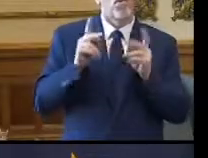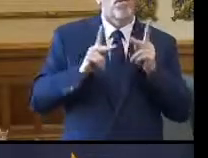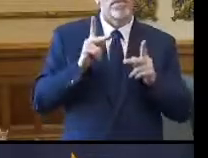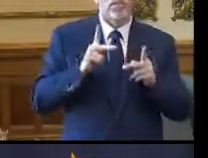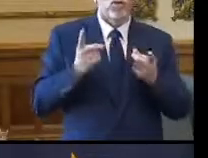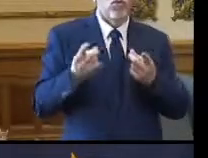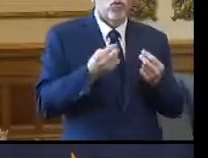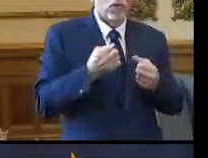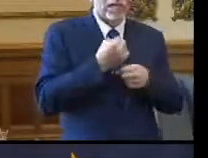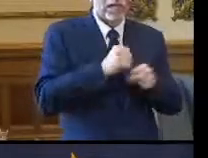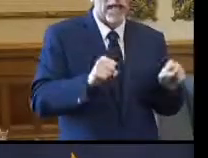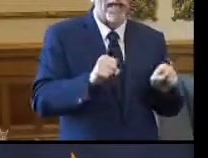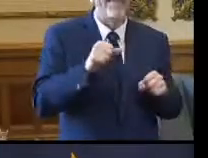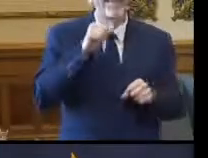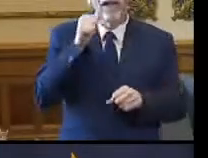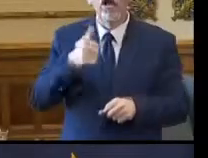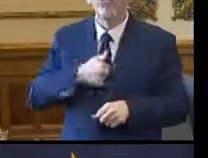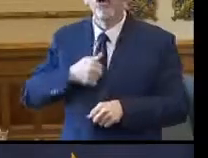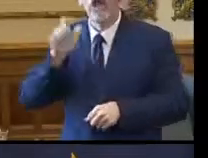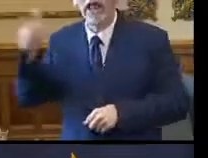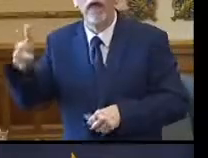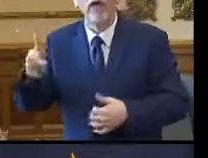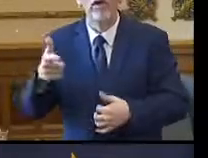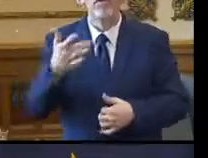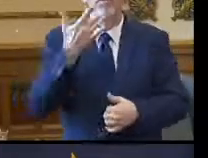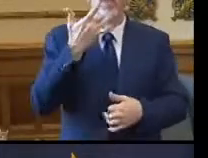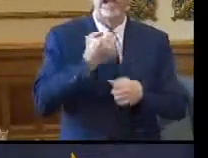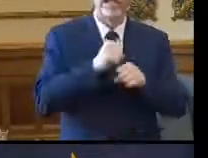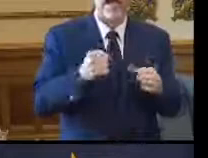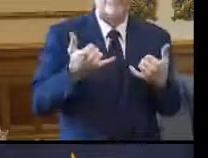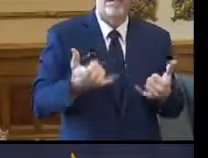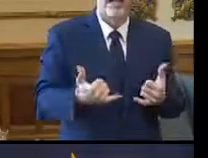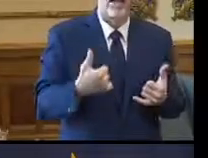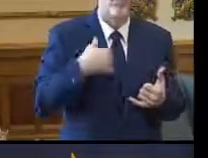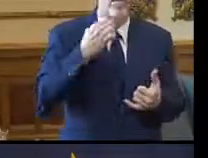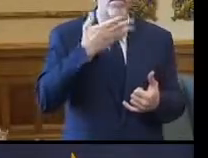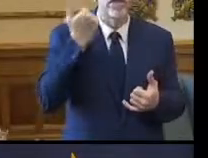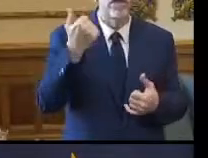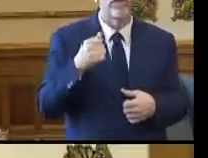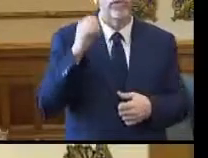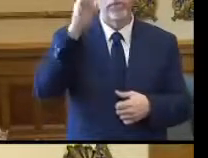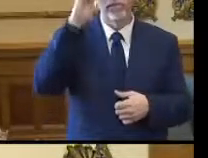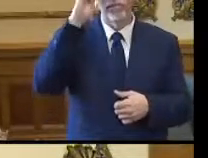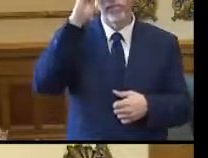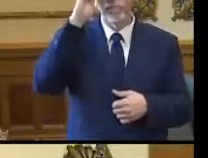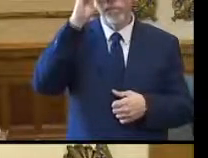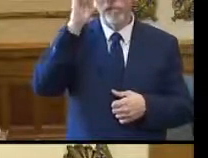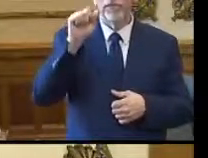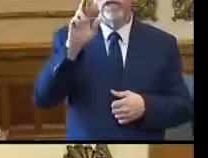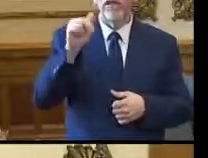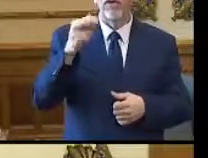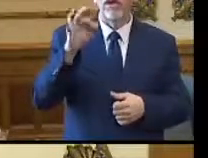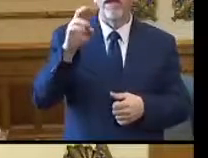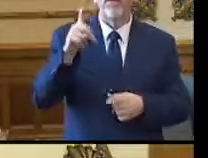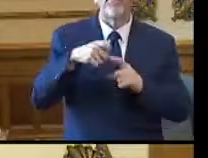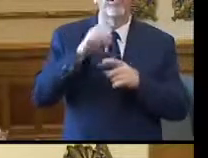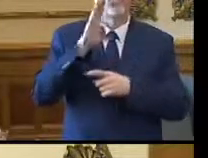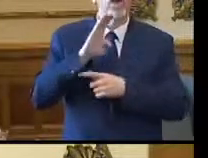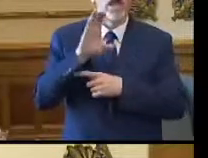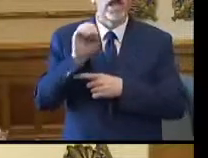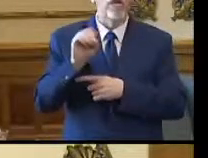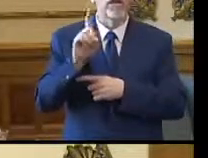to be safe, not sorry, after the fact, the better off we'll all be. Sarah Clifford, Brown County